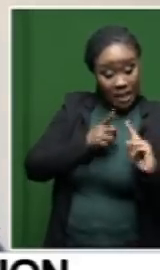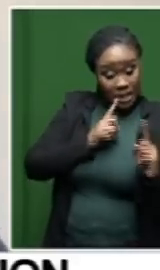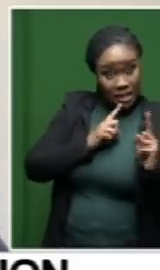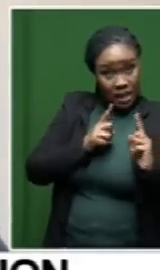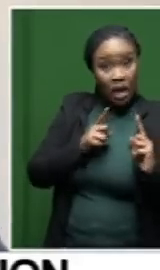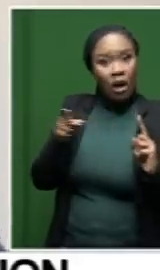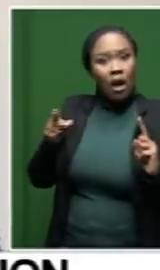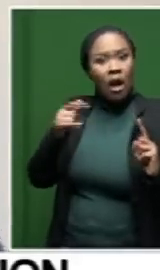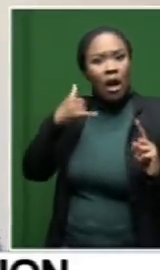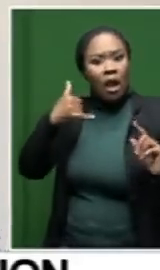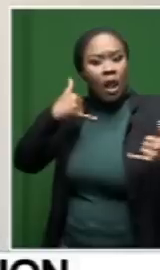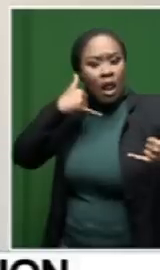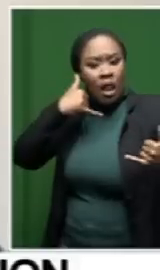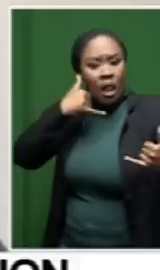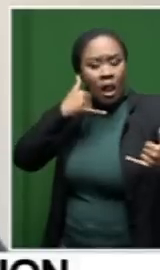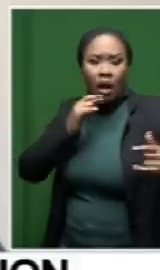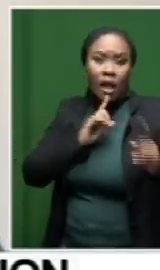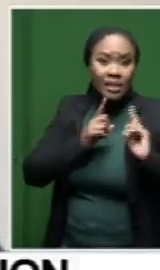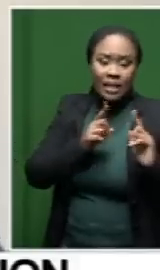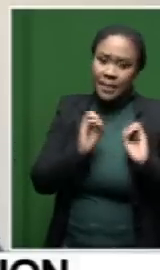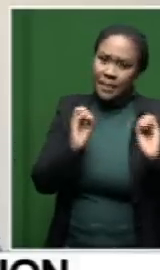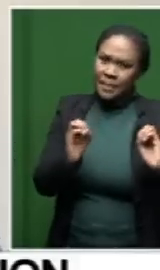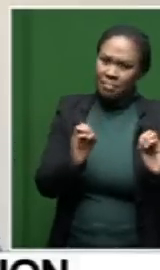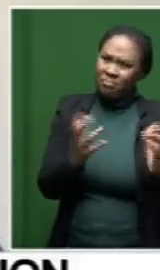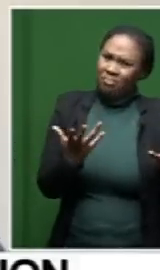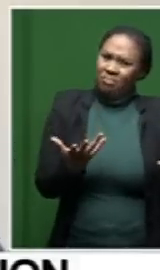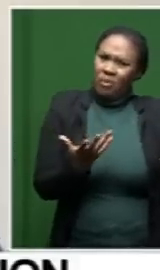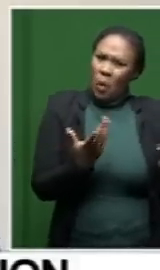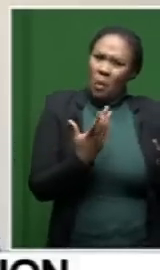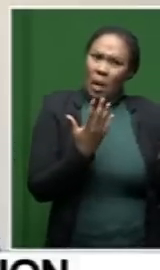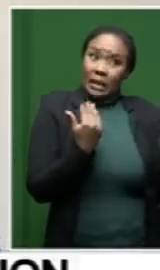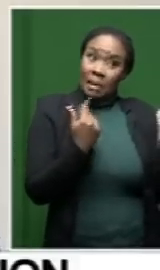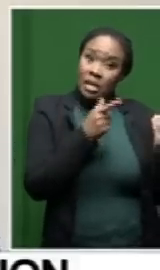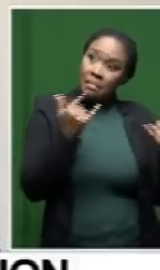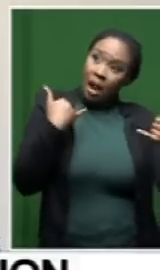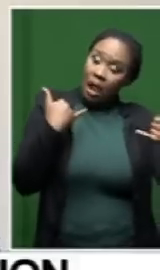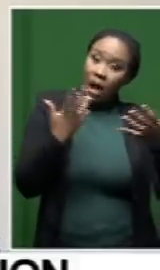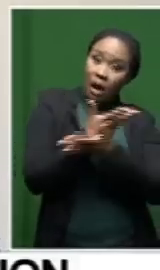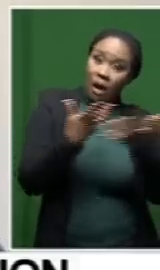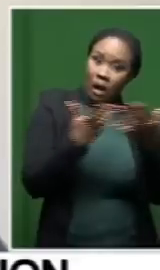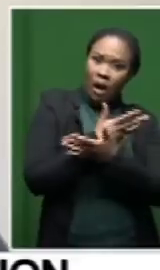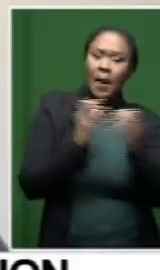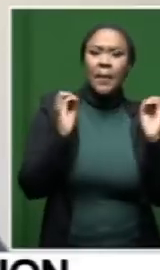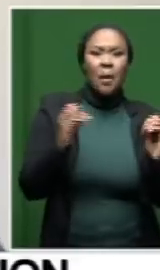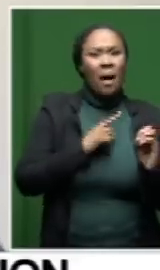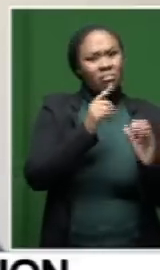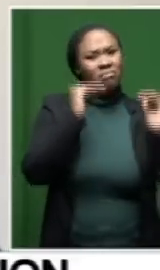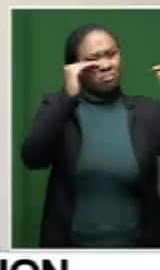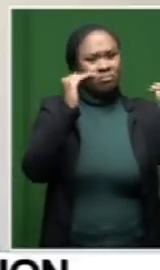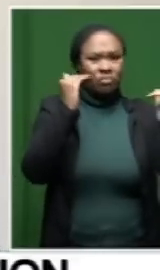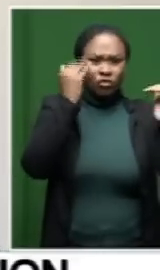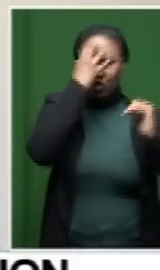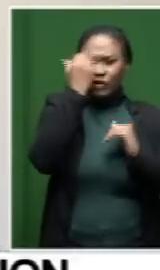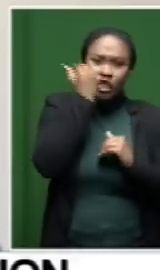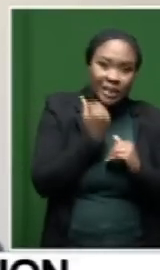couldn't expect him to do that. He is the Chief Justice. The president will probably only know about the contents of the report when he opens